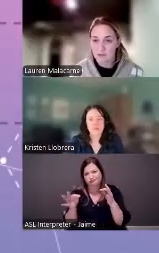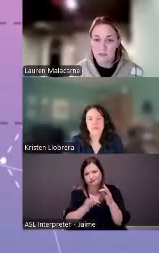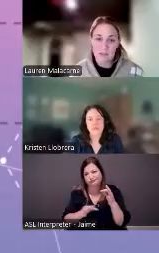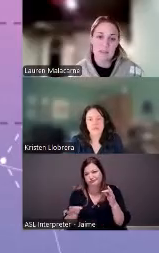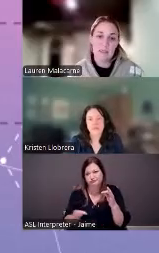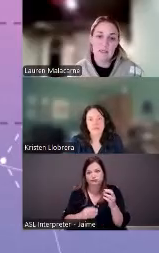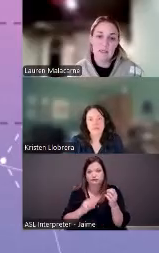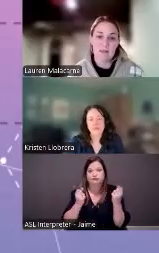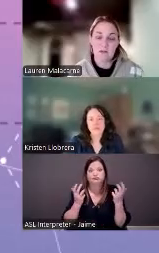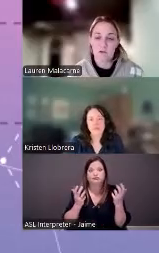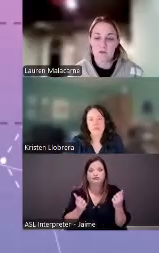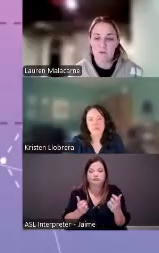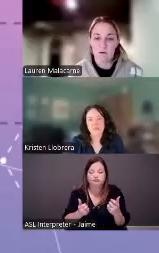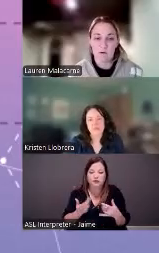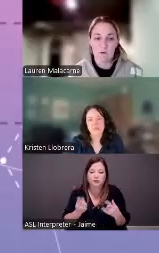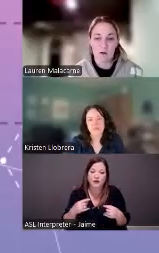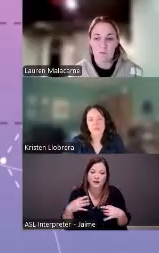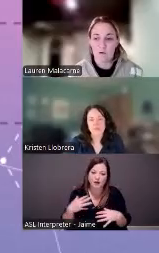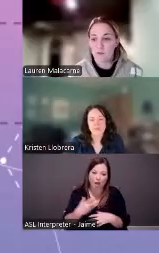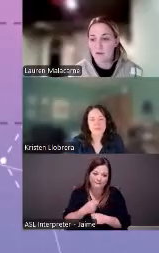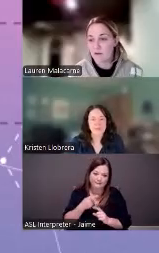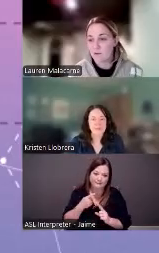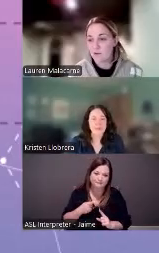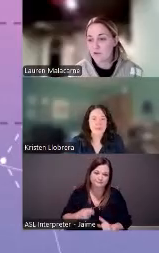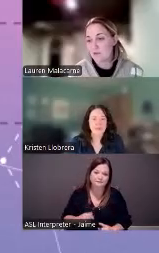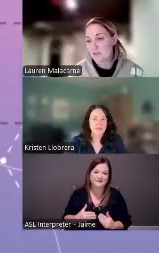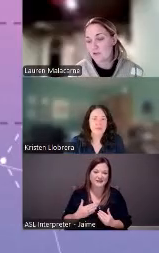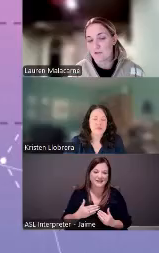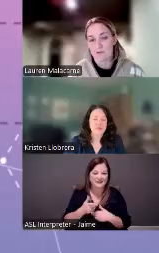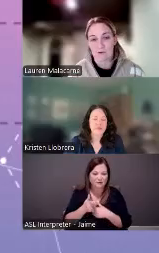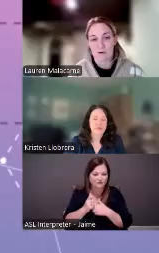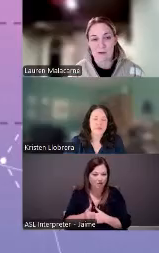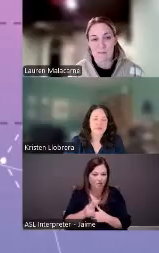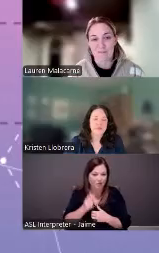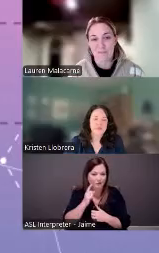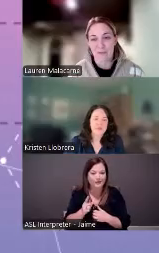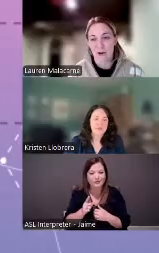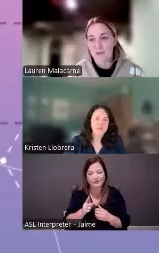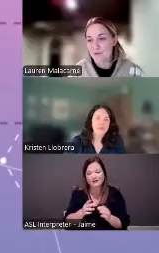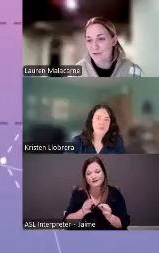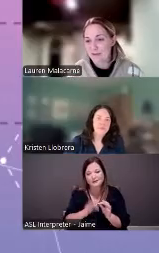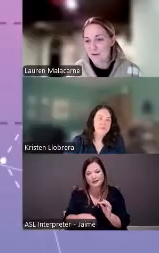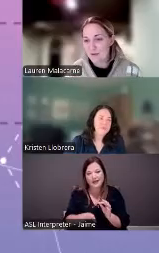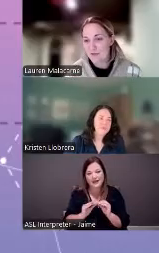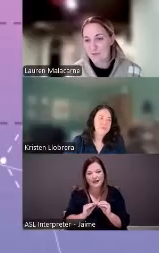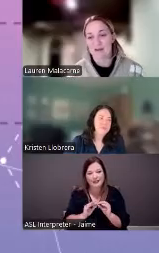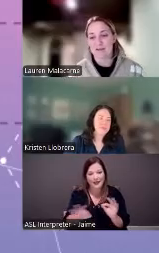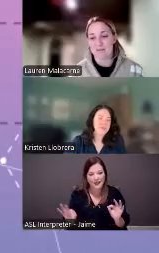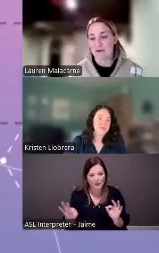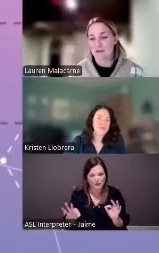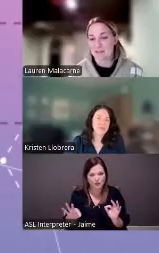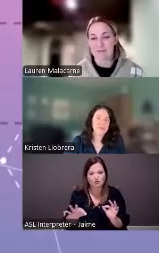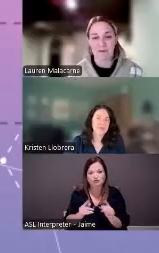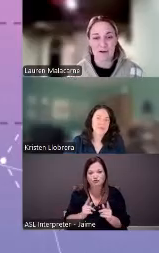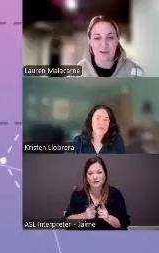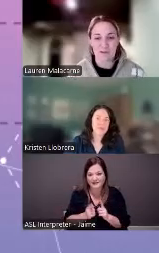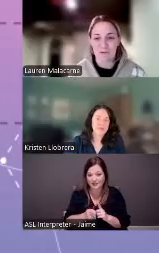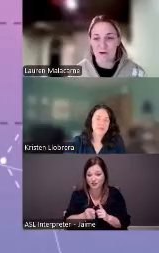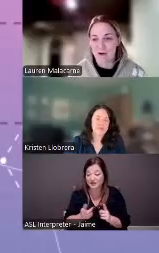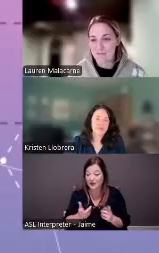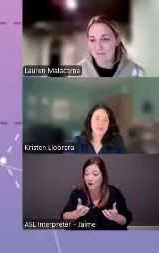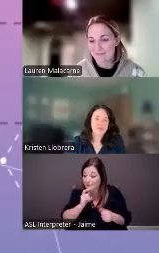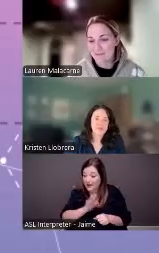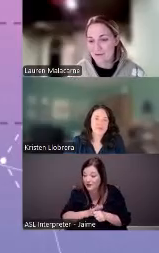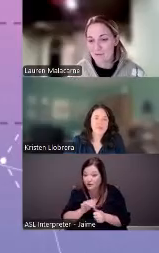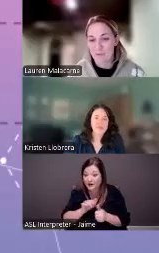more succinct and easier to follow with plain language translation. So I'll be interested. I'll make sure everybody has my contact information